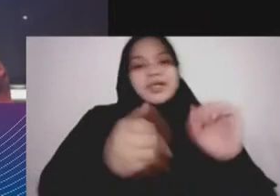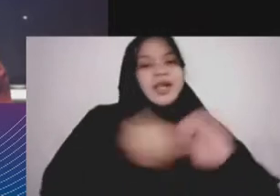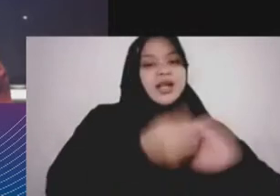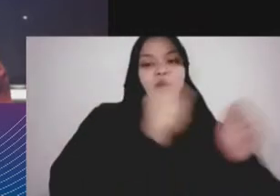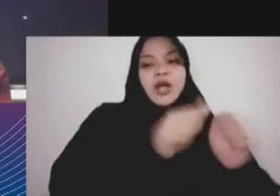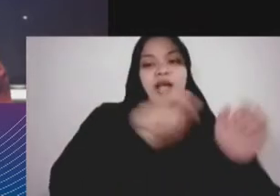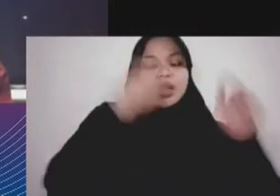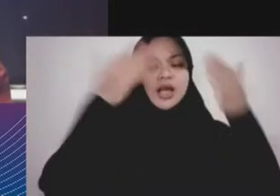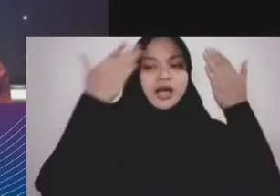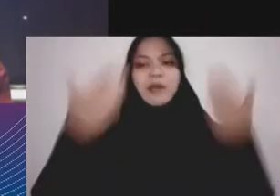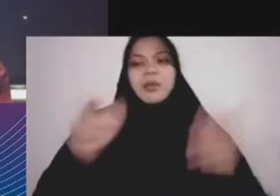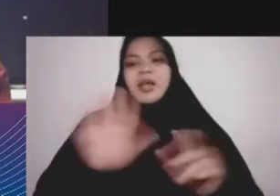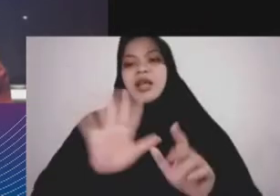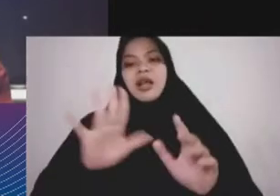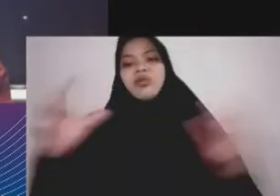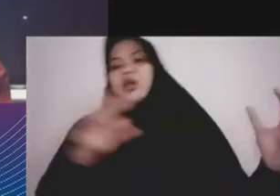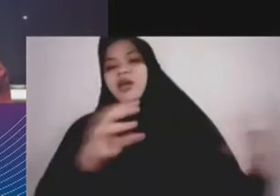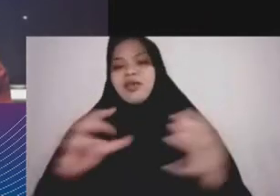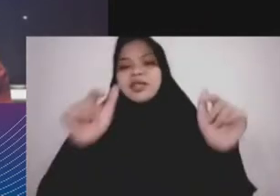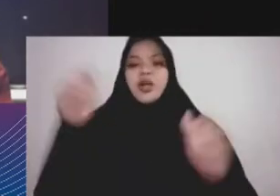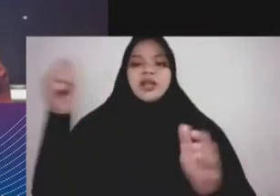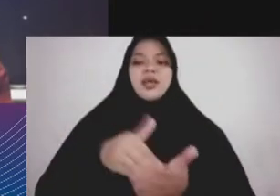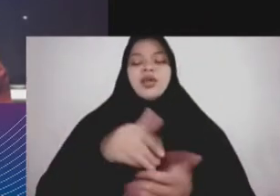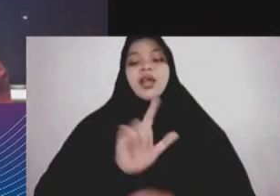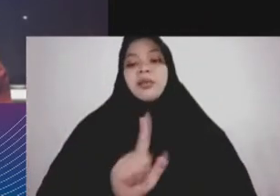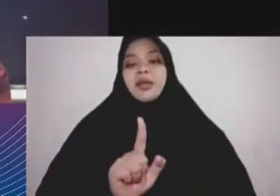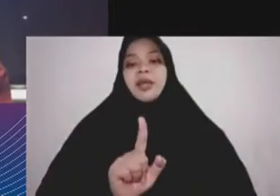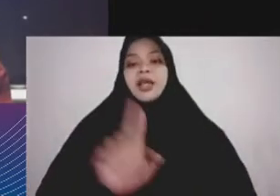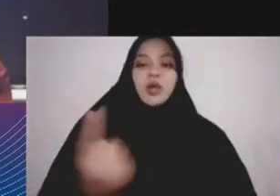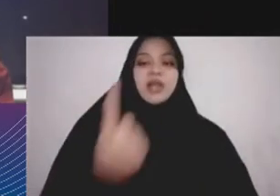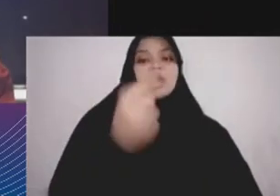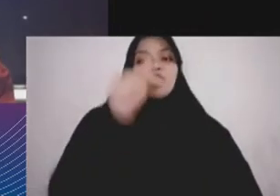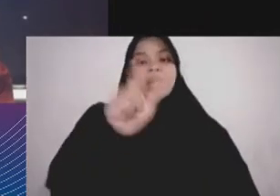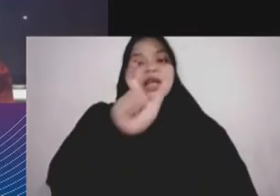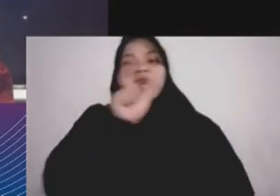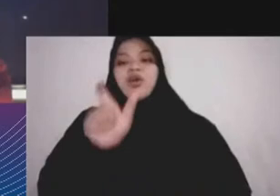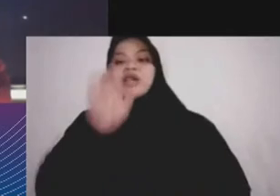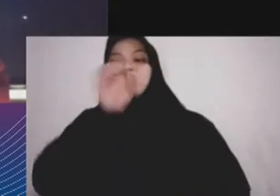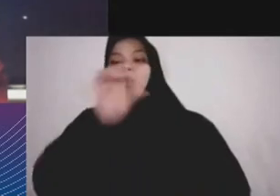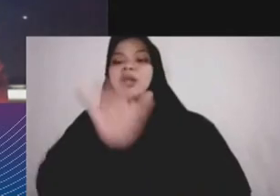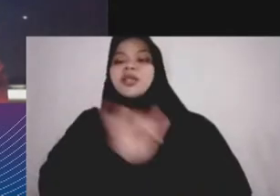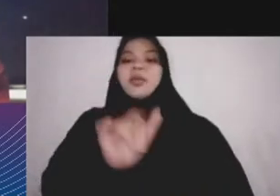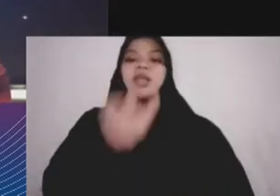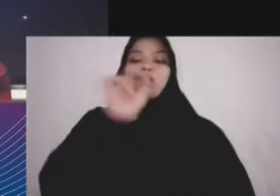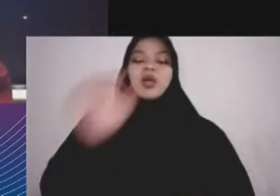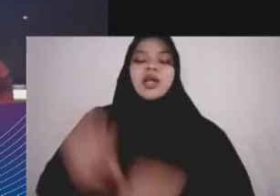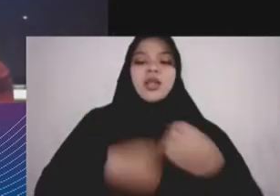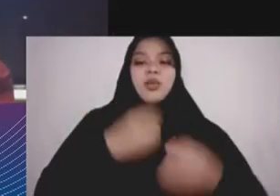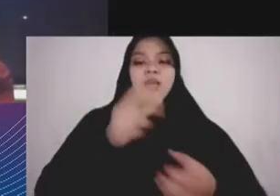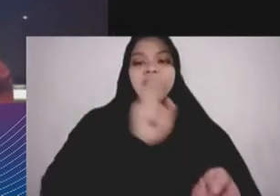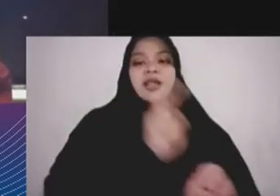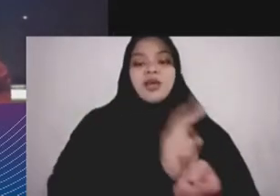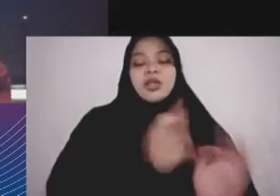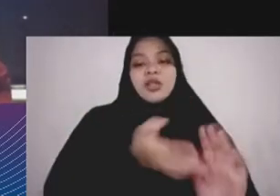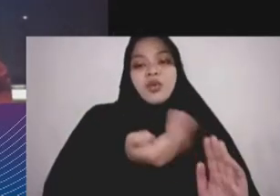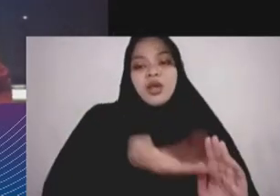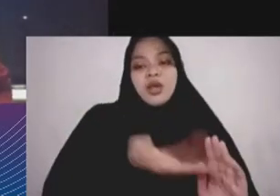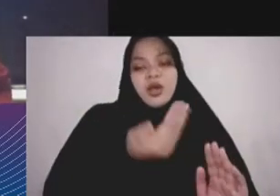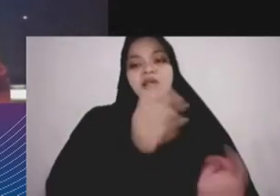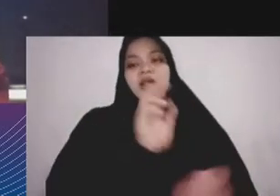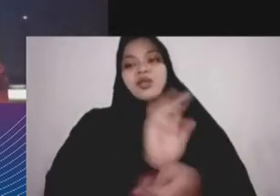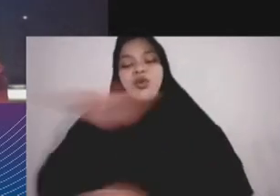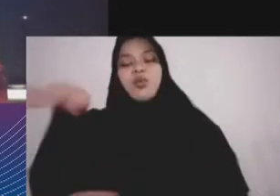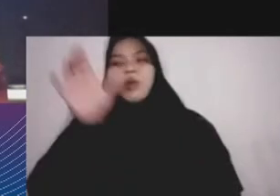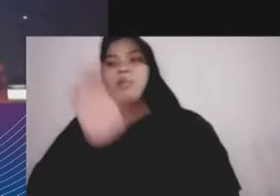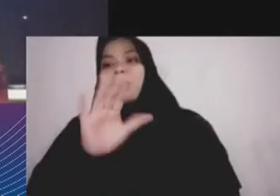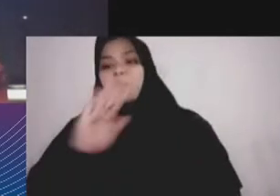again. So it's not going to be, because for the first one, the definition saying like definition of sexual harassment or sexual violence, blah, blah, blah, blah. And then